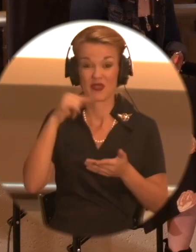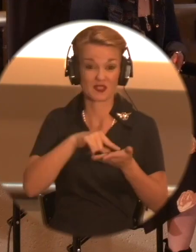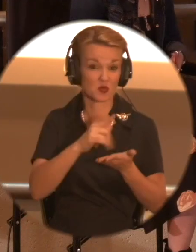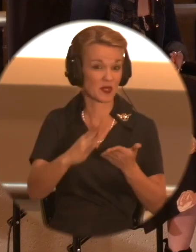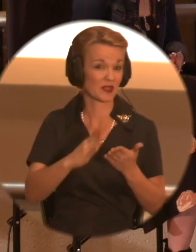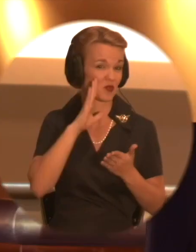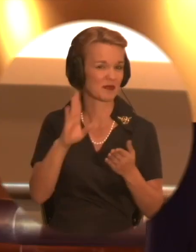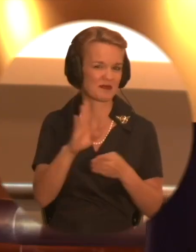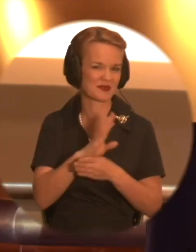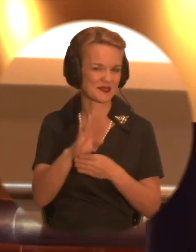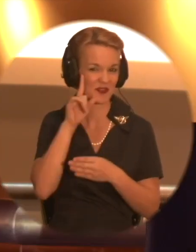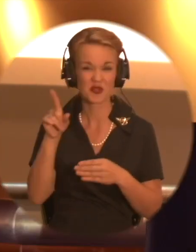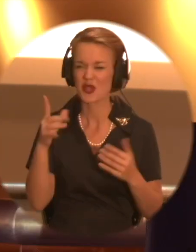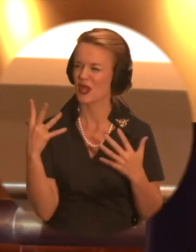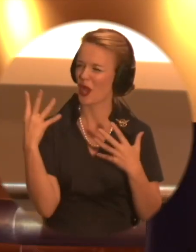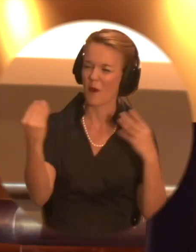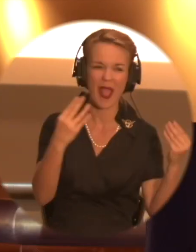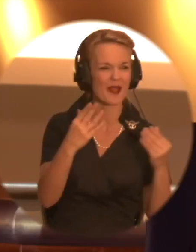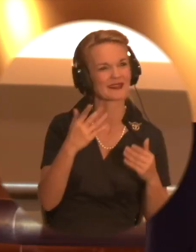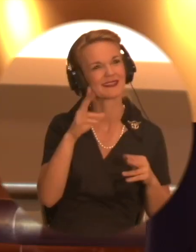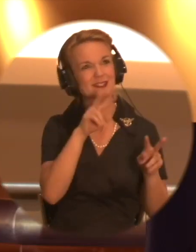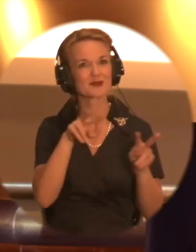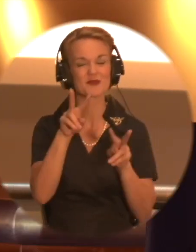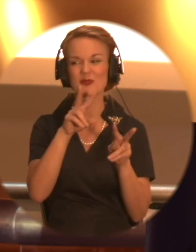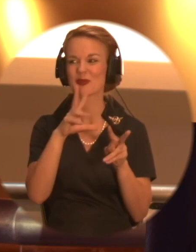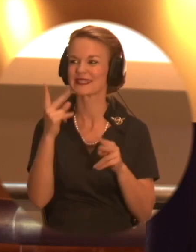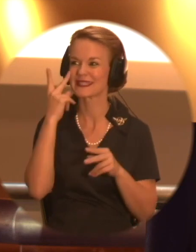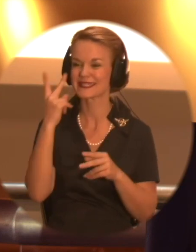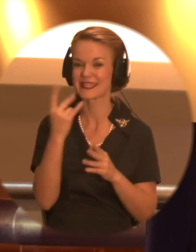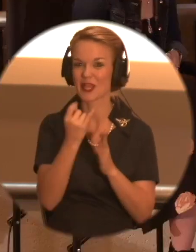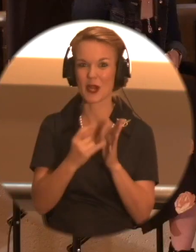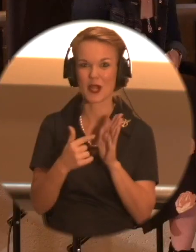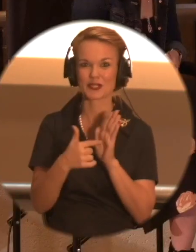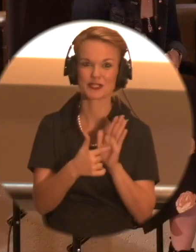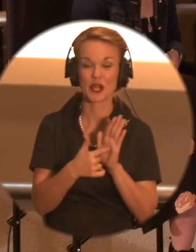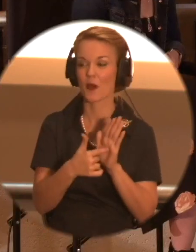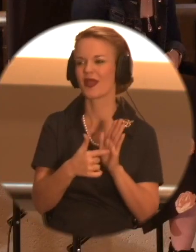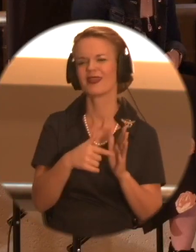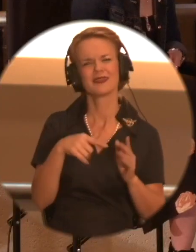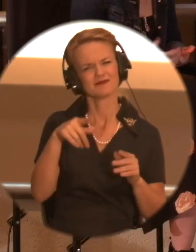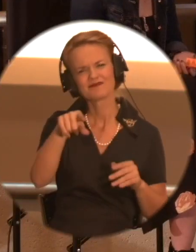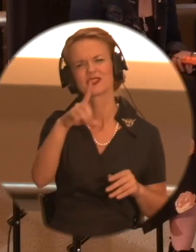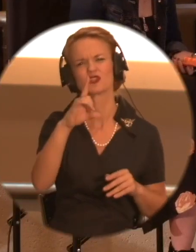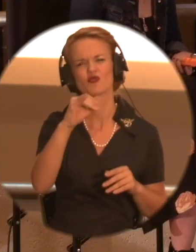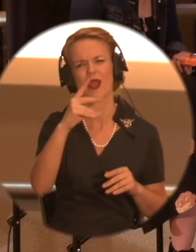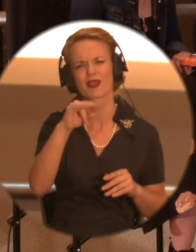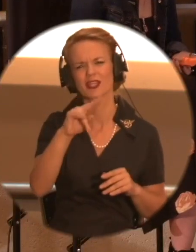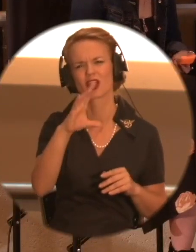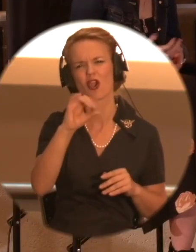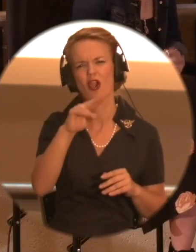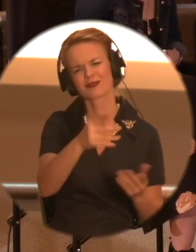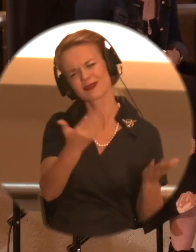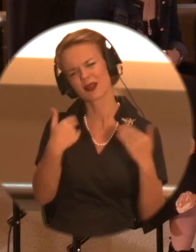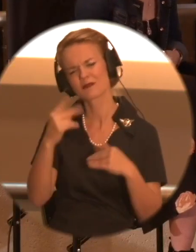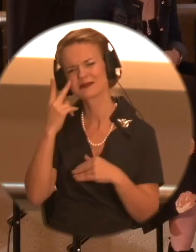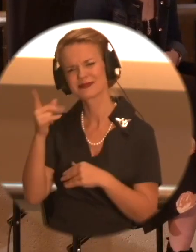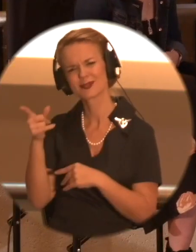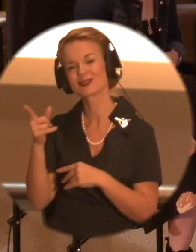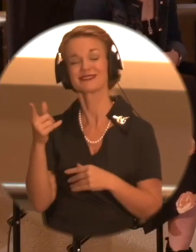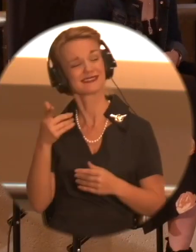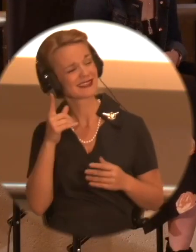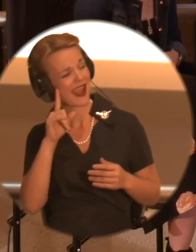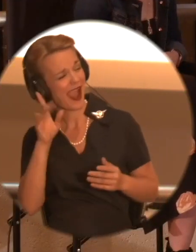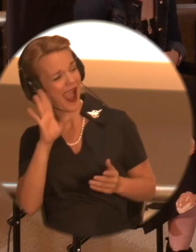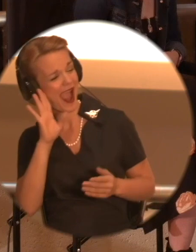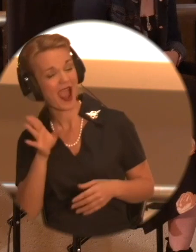there, explore. I'm excited. Go see the art show. You guys at home at DragonCon. Come find her, find the whole crew at the panels. Yeah, come say It's in the app, hi. easy to find, and then I